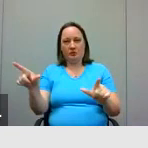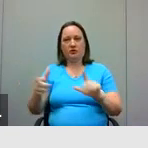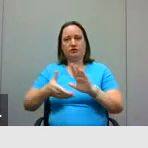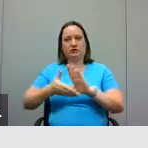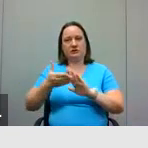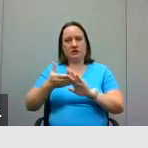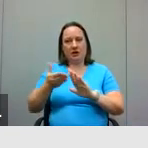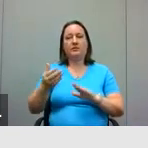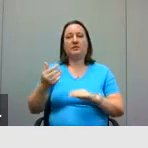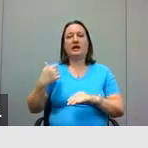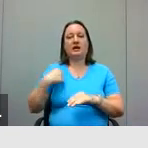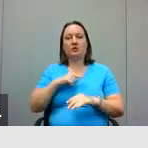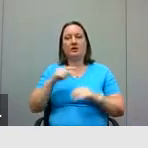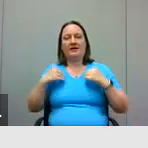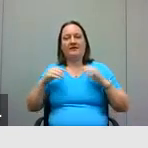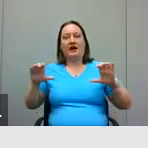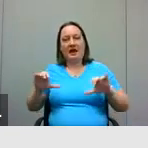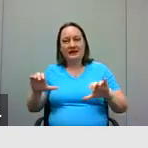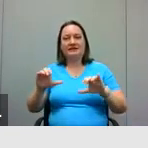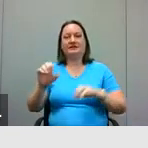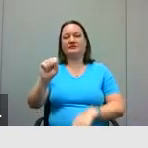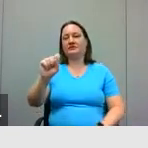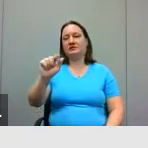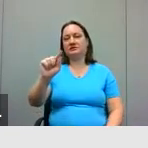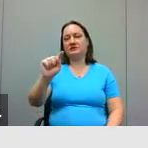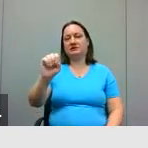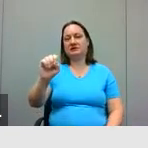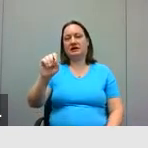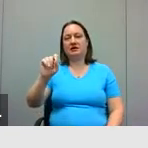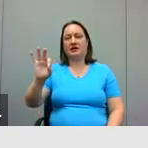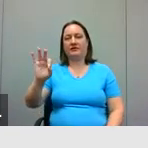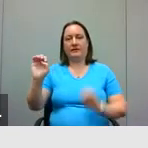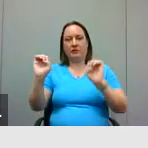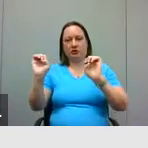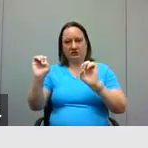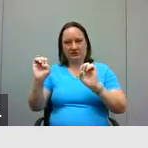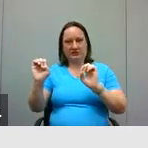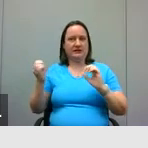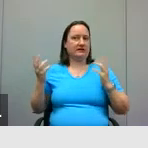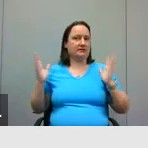So I don't want you to,